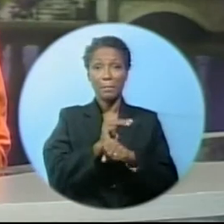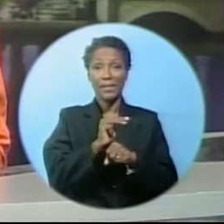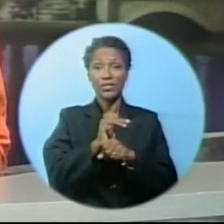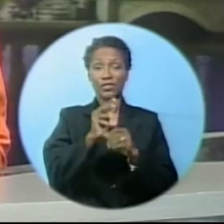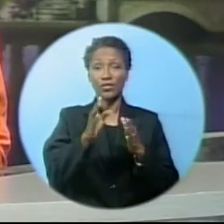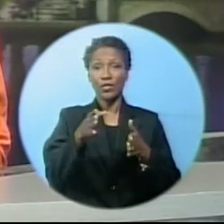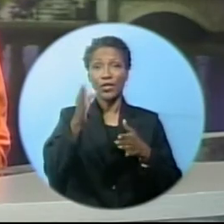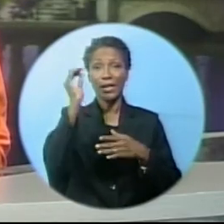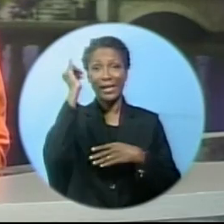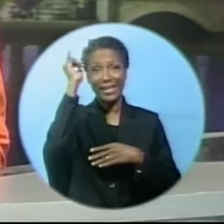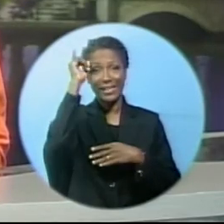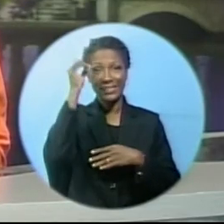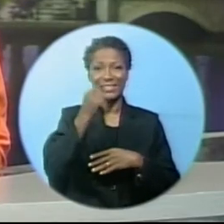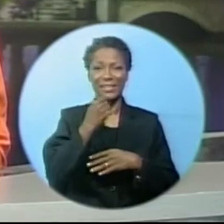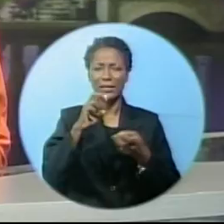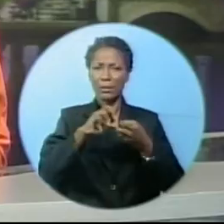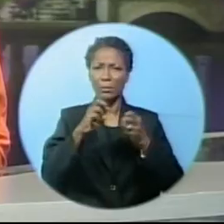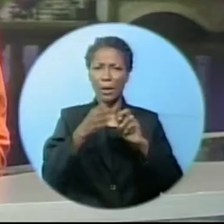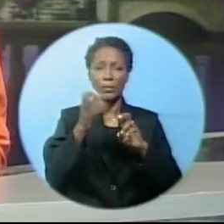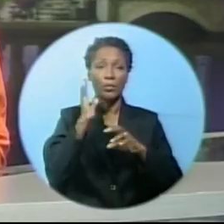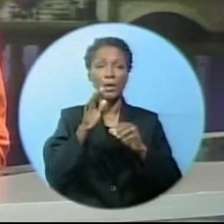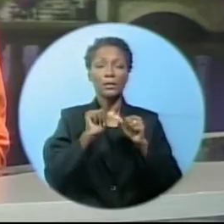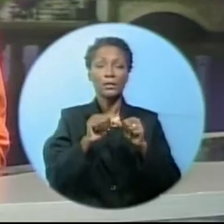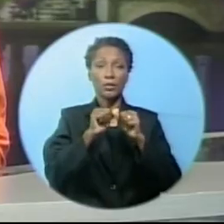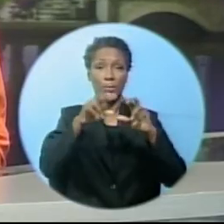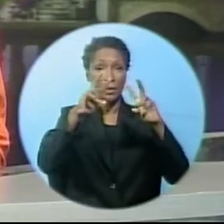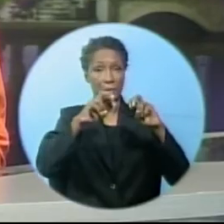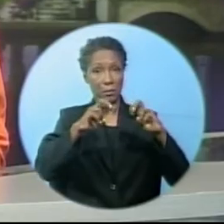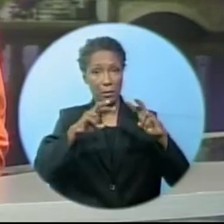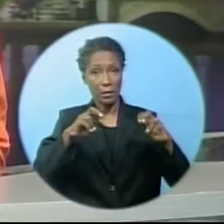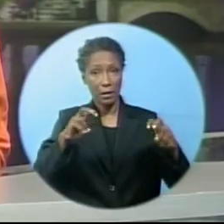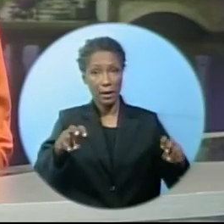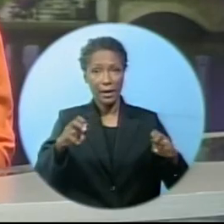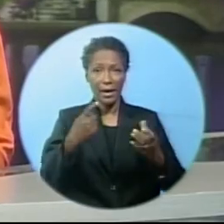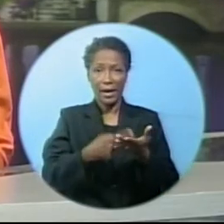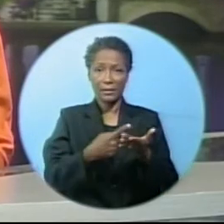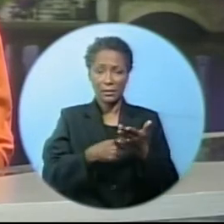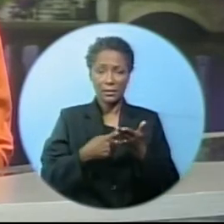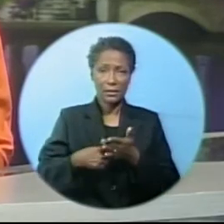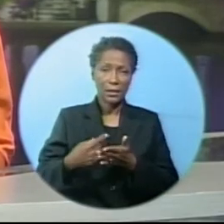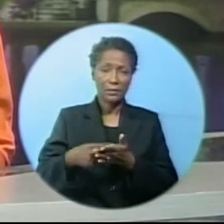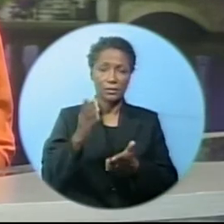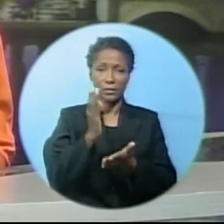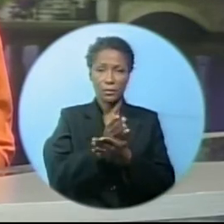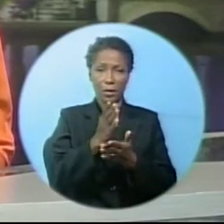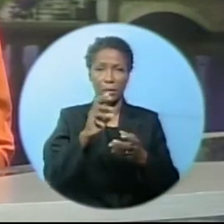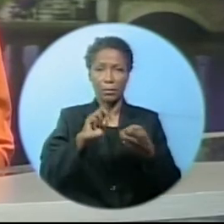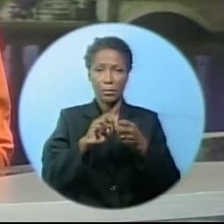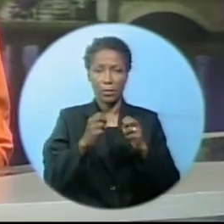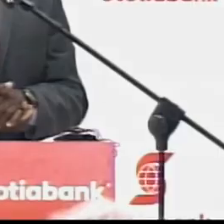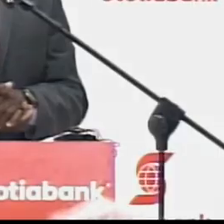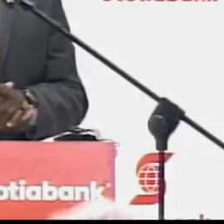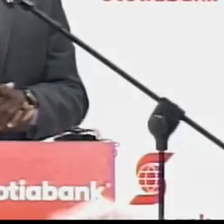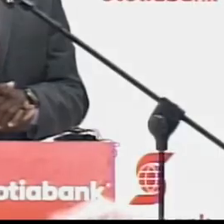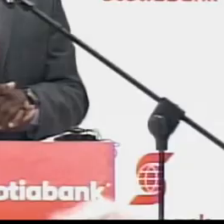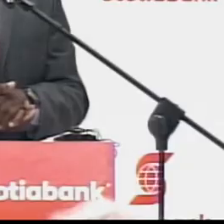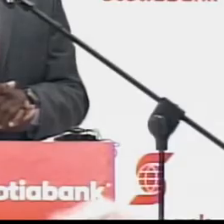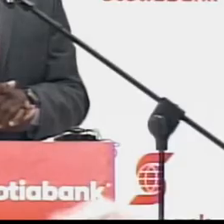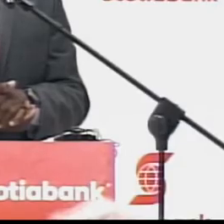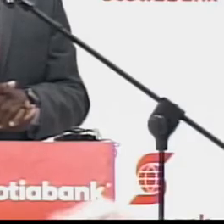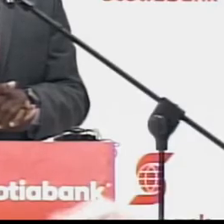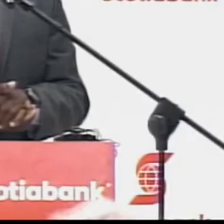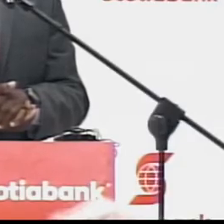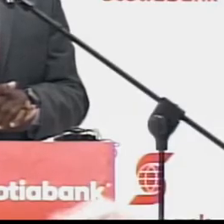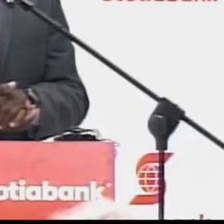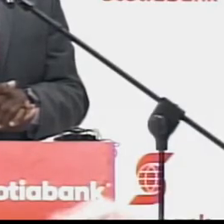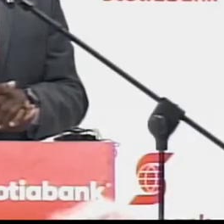Innes said the issue will continue to be closely monitored with ongoing efforts to reverse the trend. On the government's end, we are